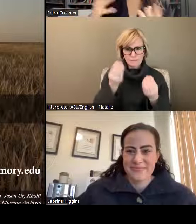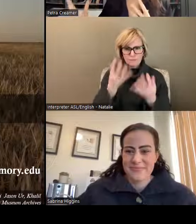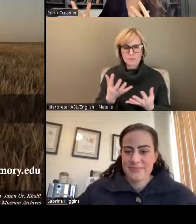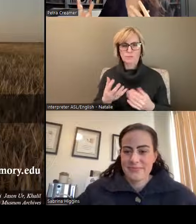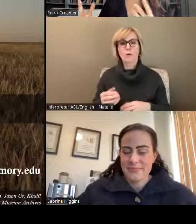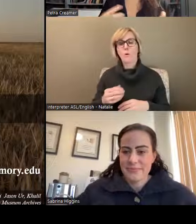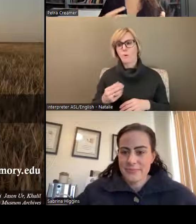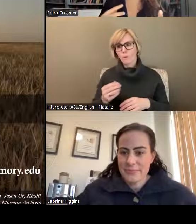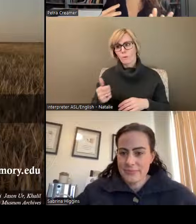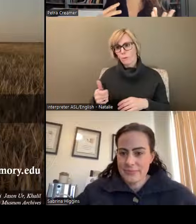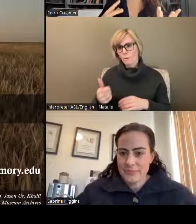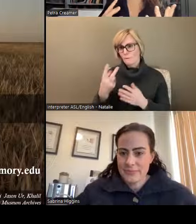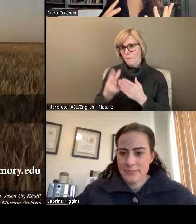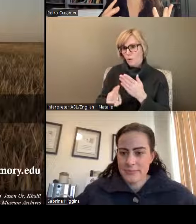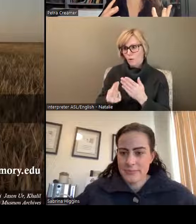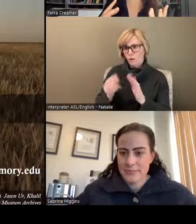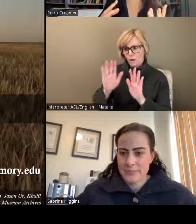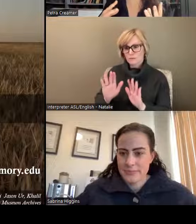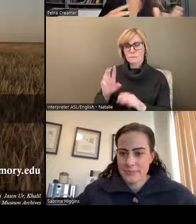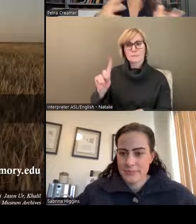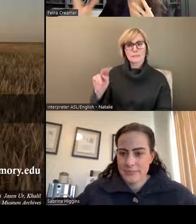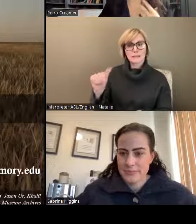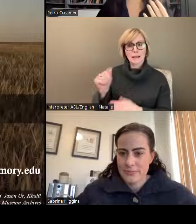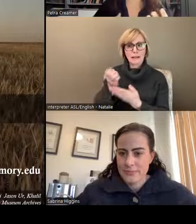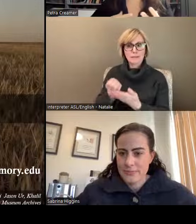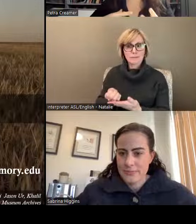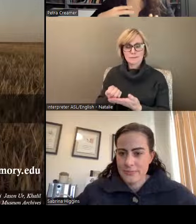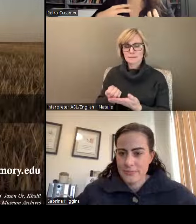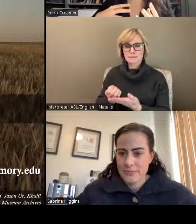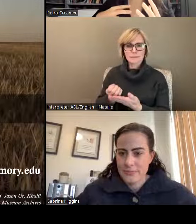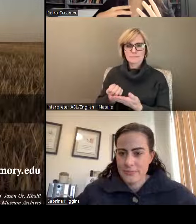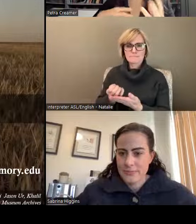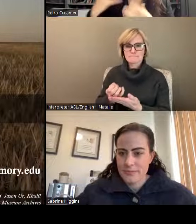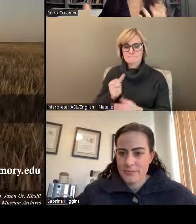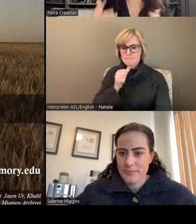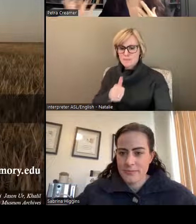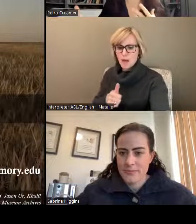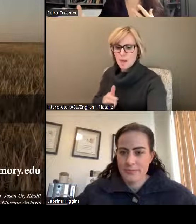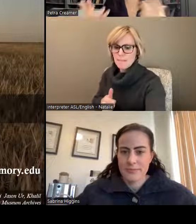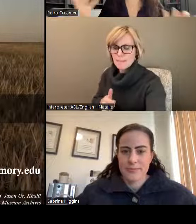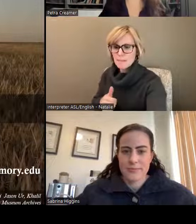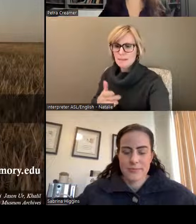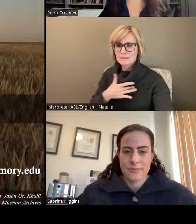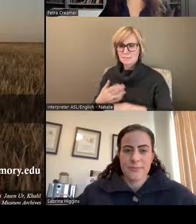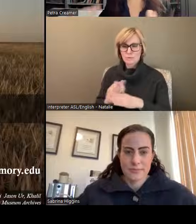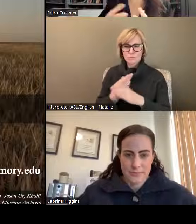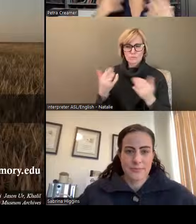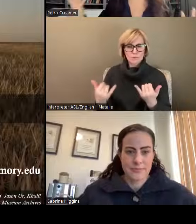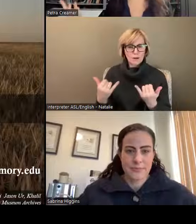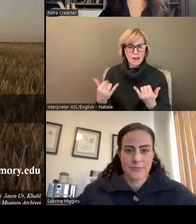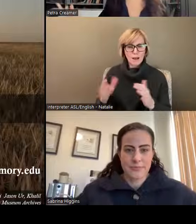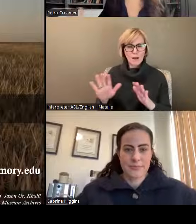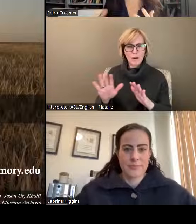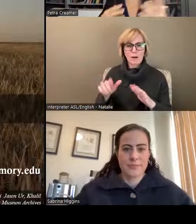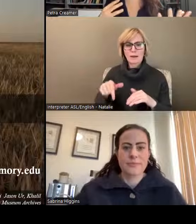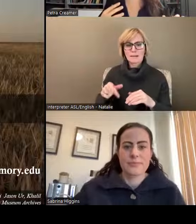So I will say that DNA evidence is not typically utilized at the moment, right? This is an